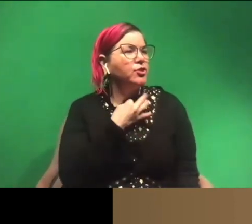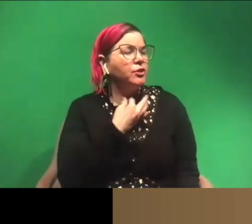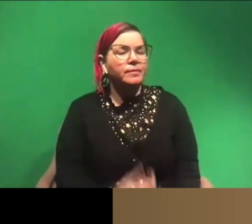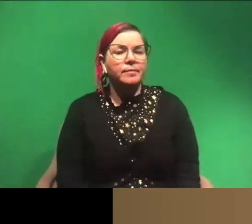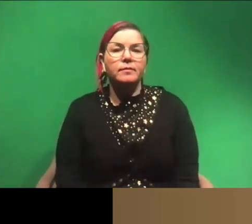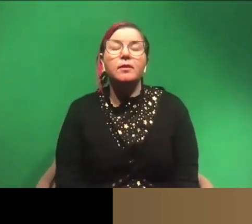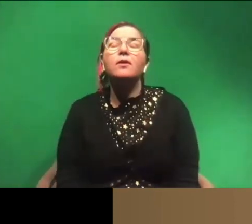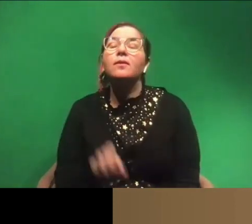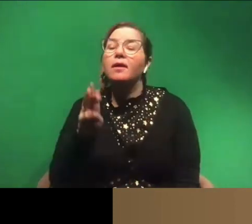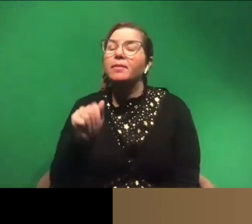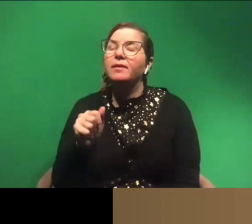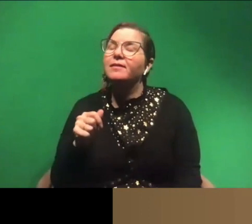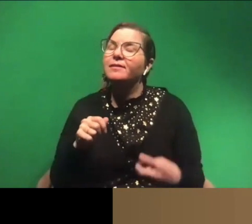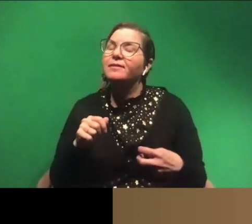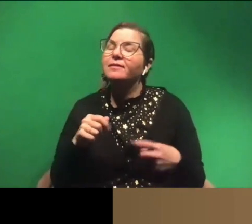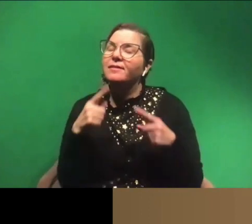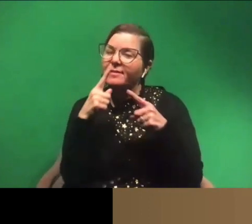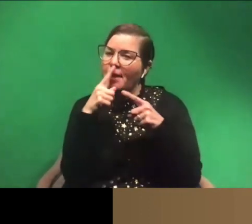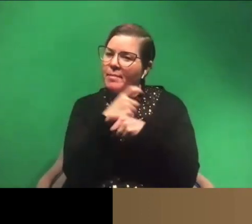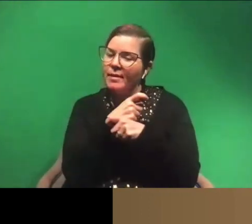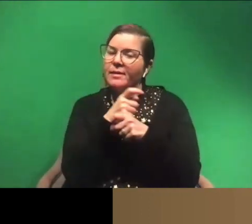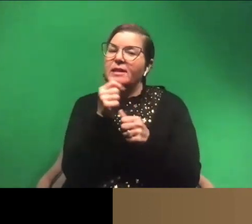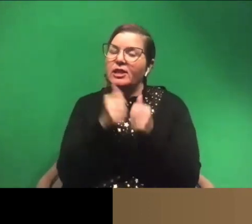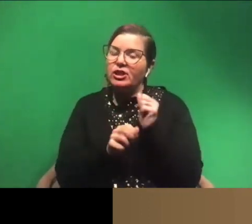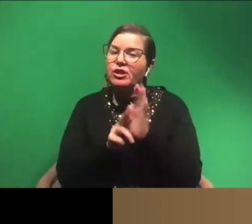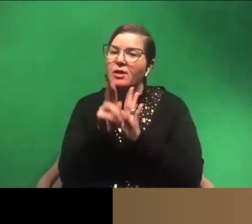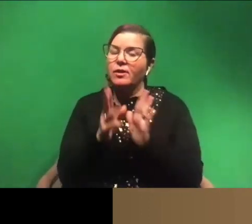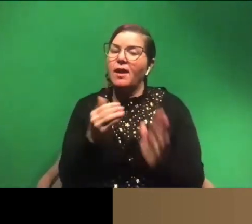Emma, it's a little complicated. So each astronaut has